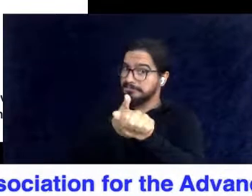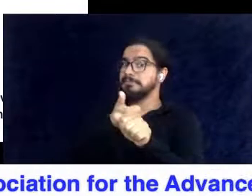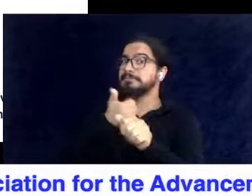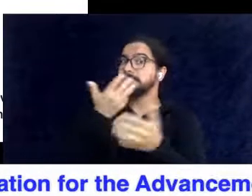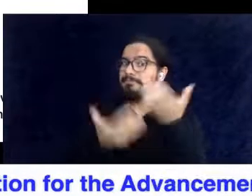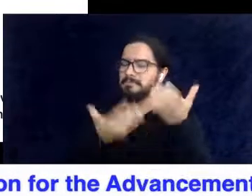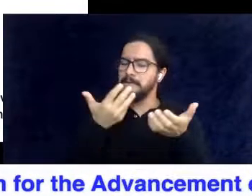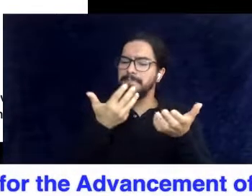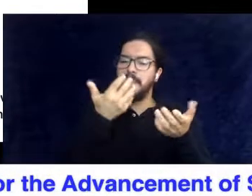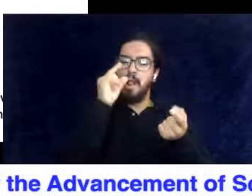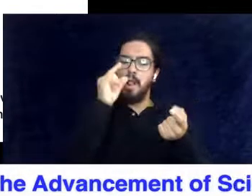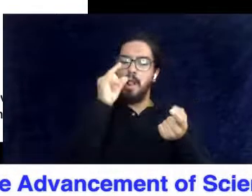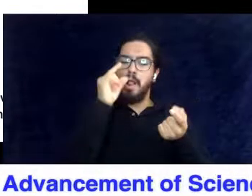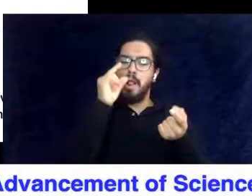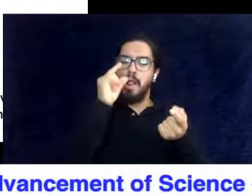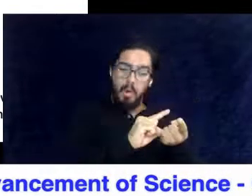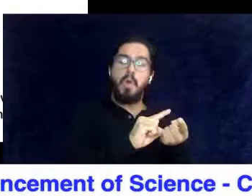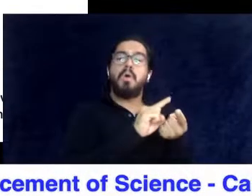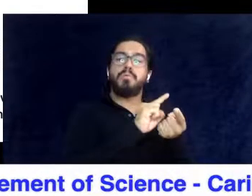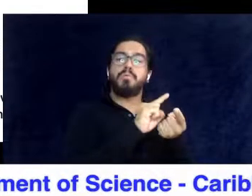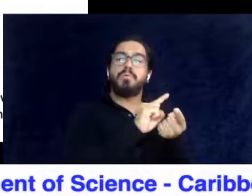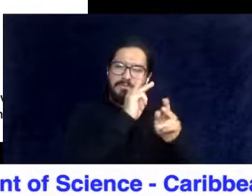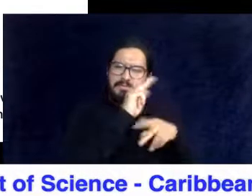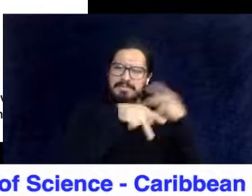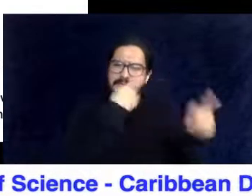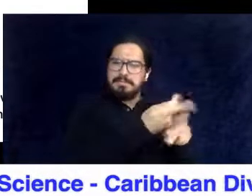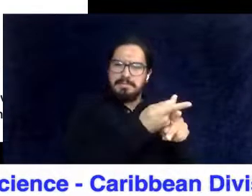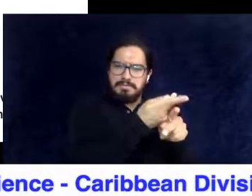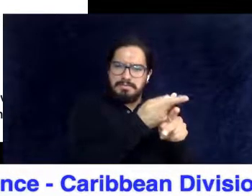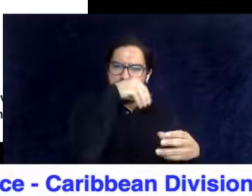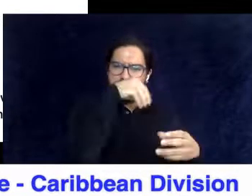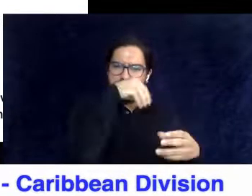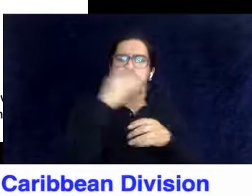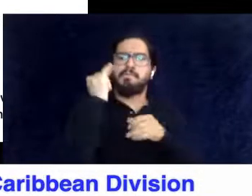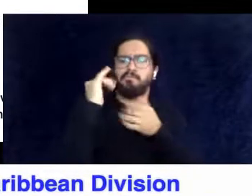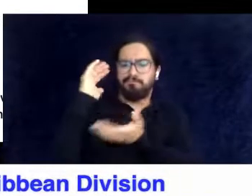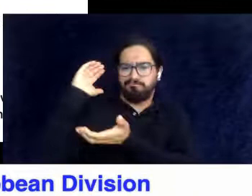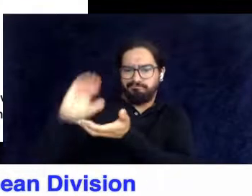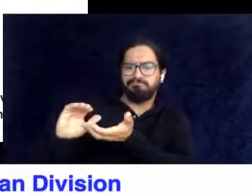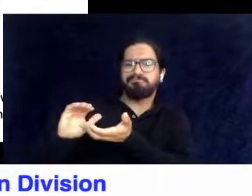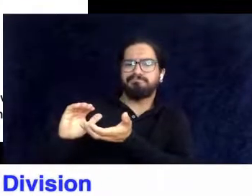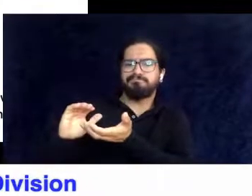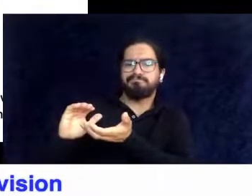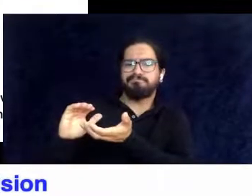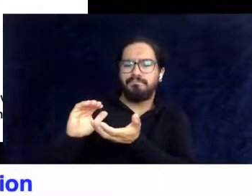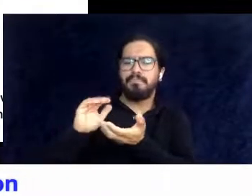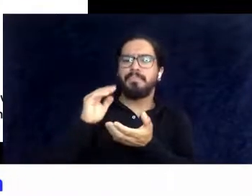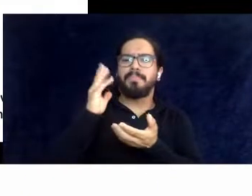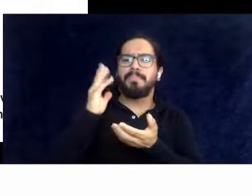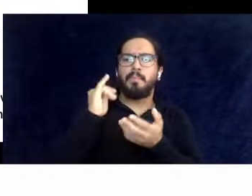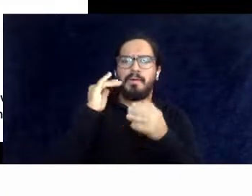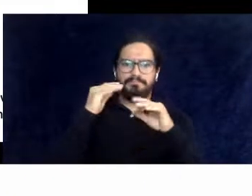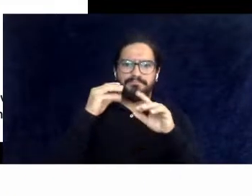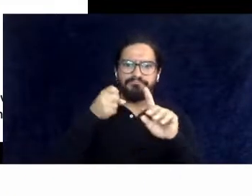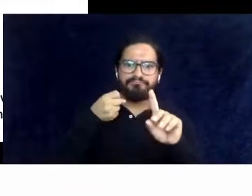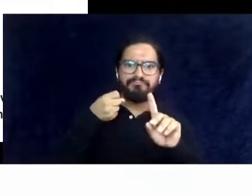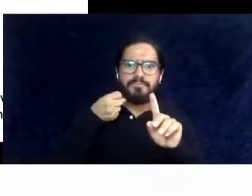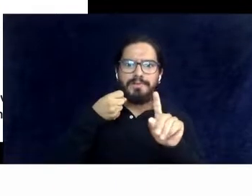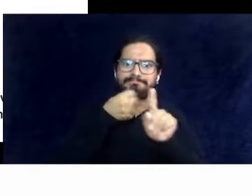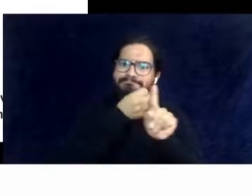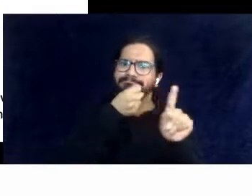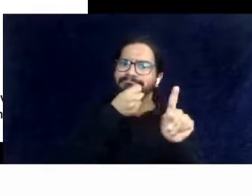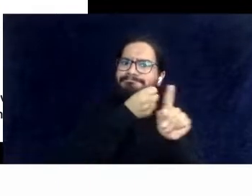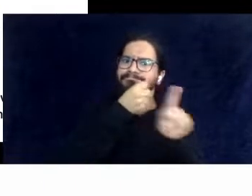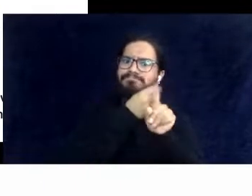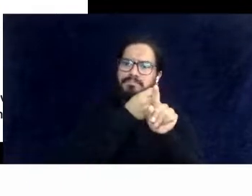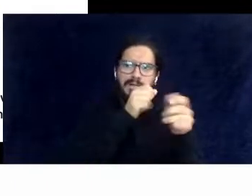at low and high levels of disturbances. This is because in low disturbances, you have high competition. So you have good competitors wiping